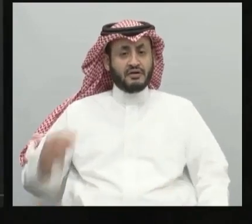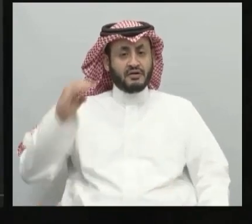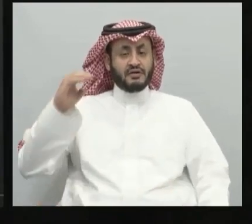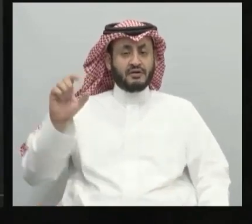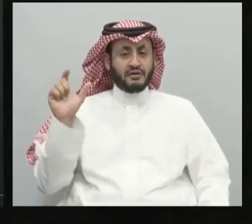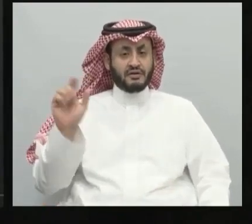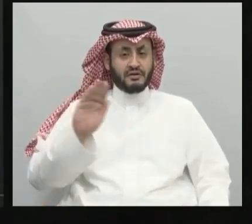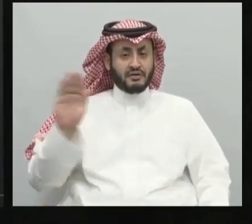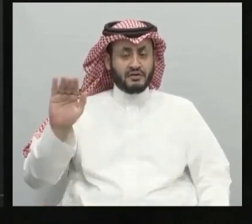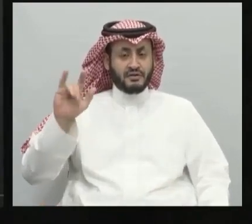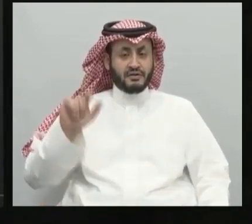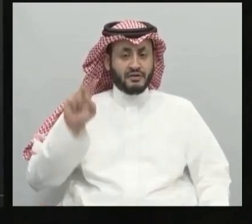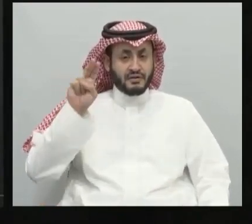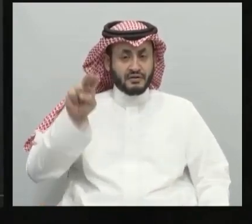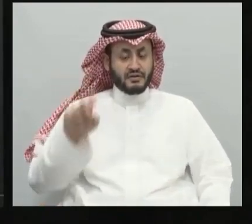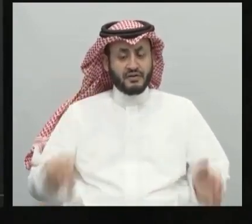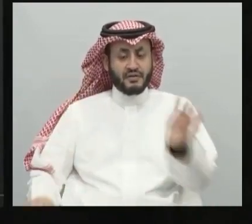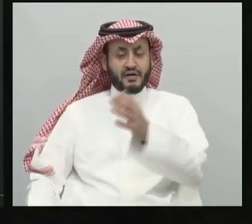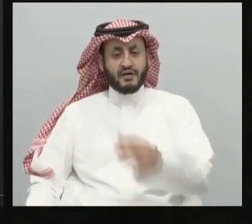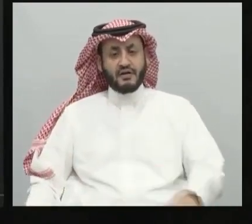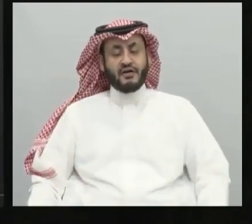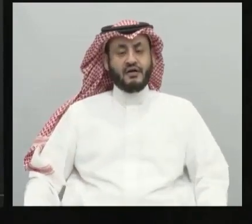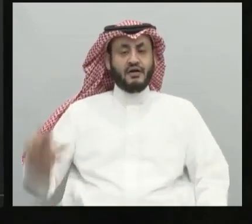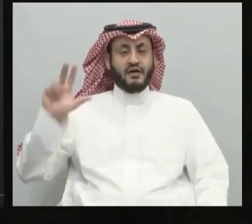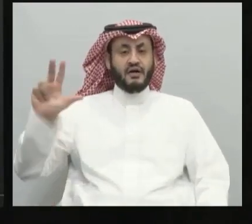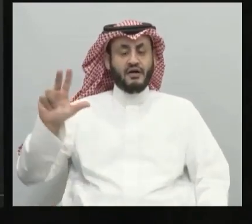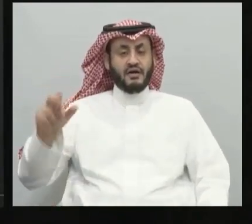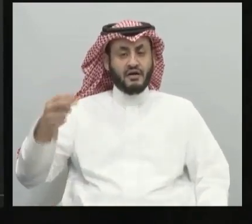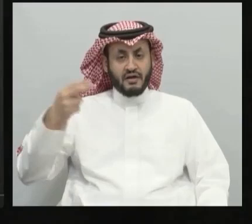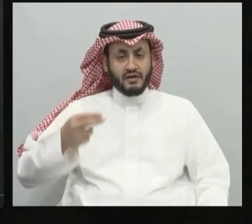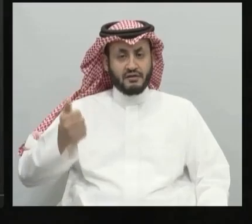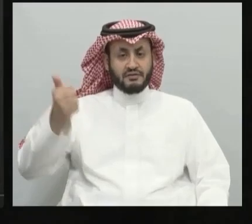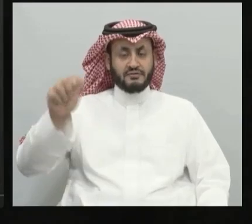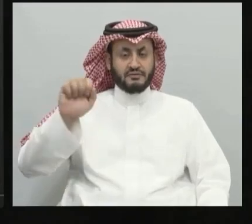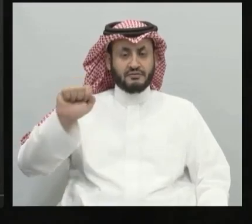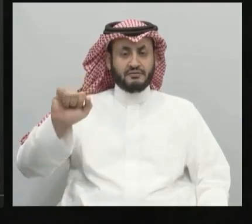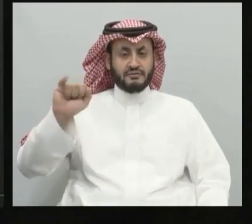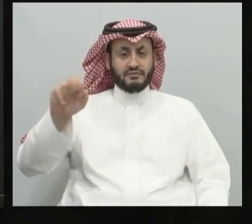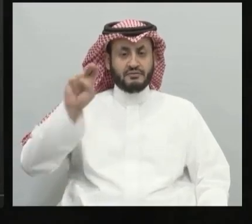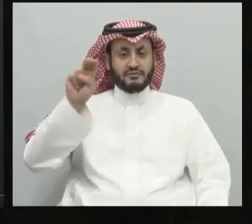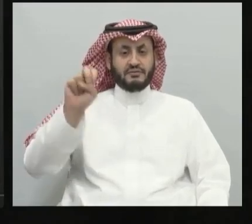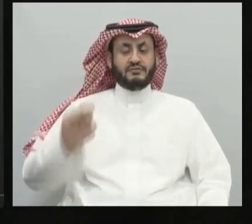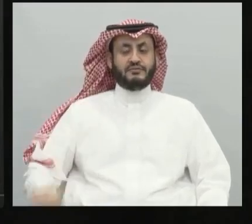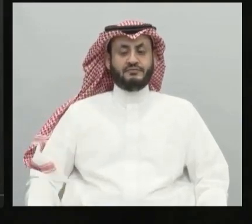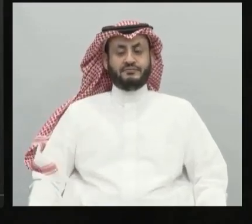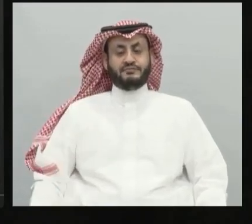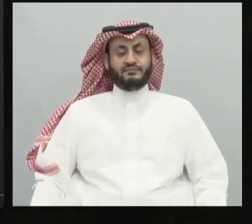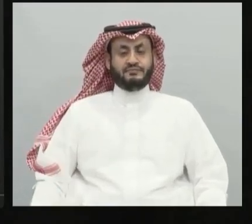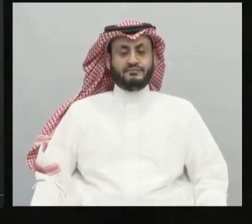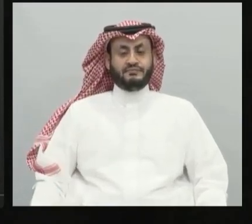circle the name of the country and the nationality and the capital. What is our country name?